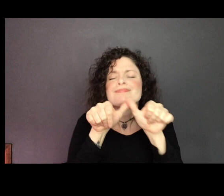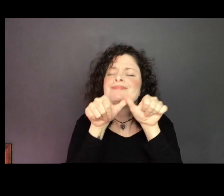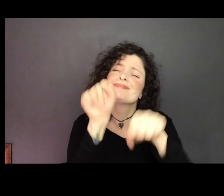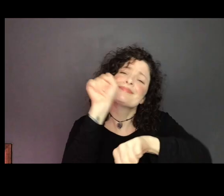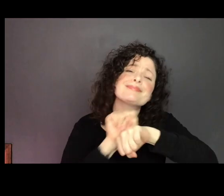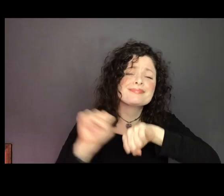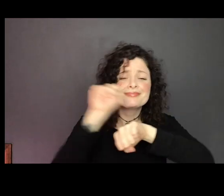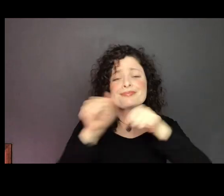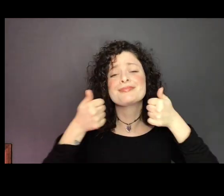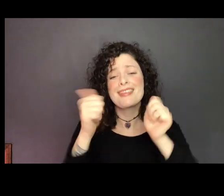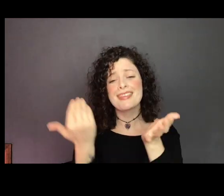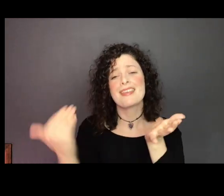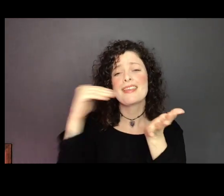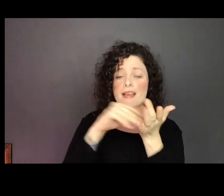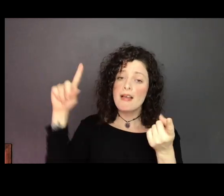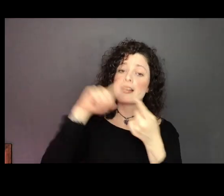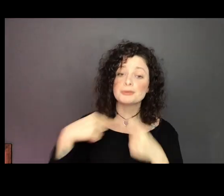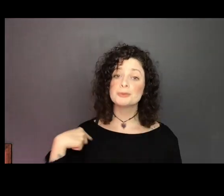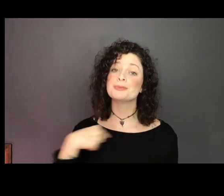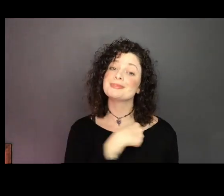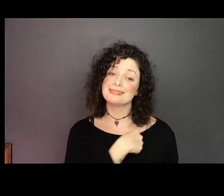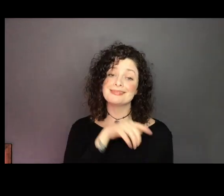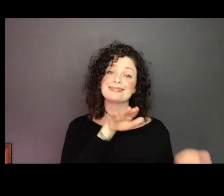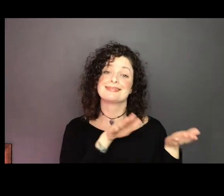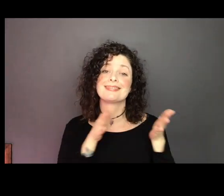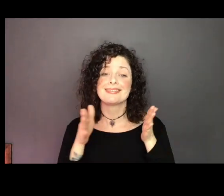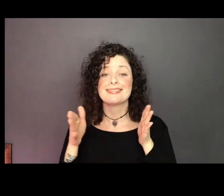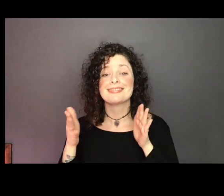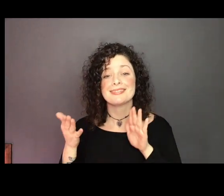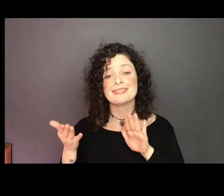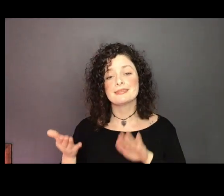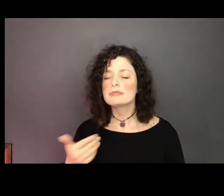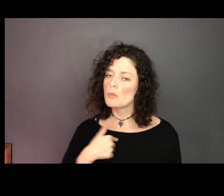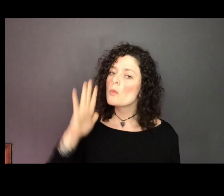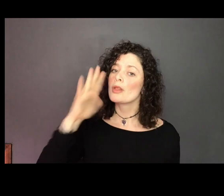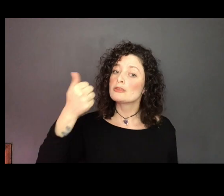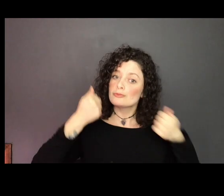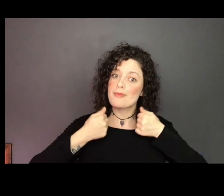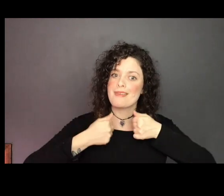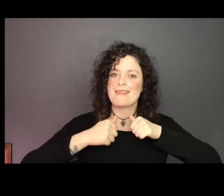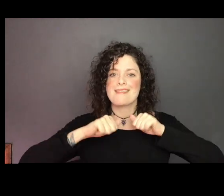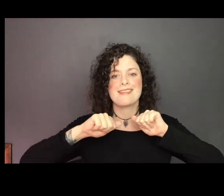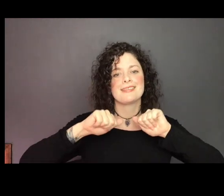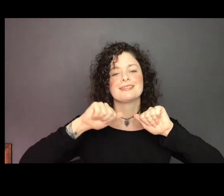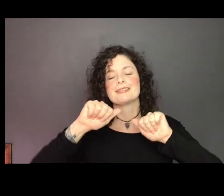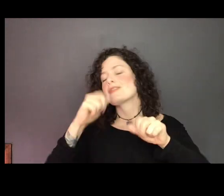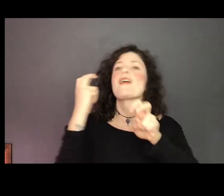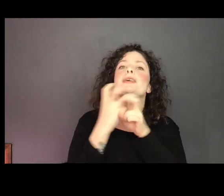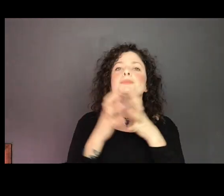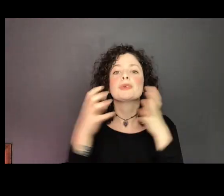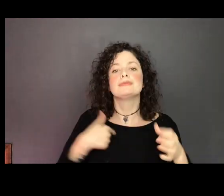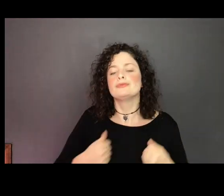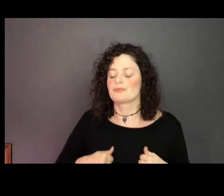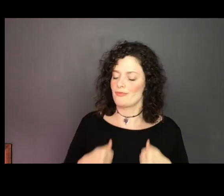try and try and try and try and try till the day that we die. And I will try as hard as